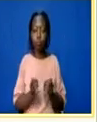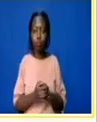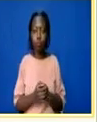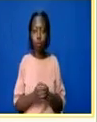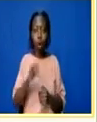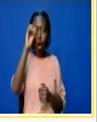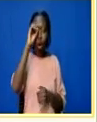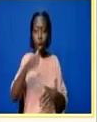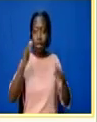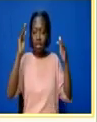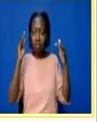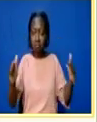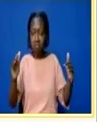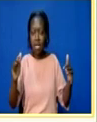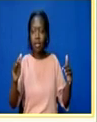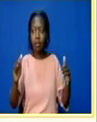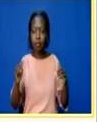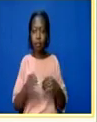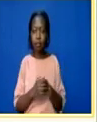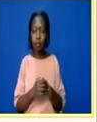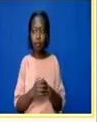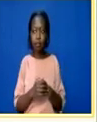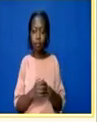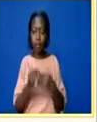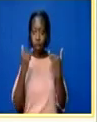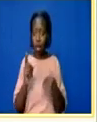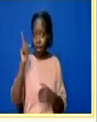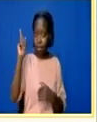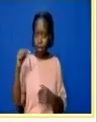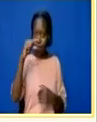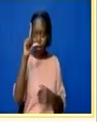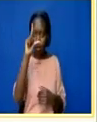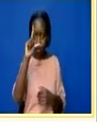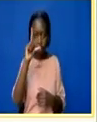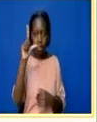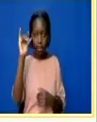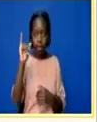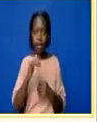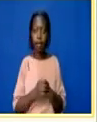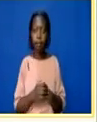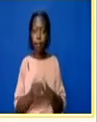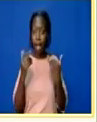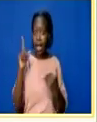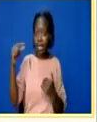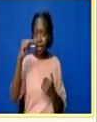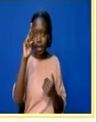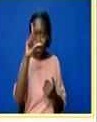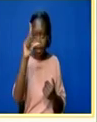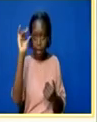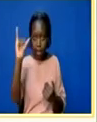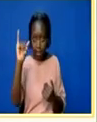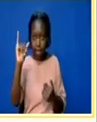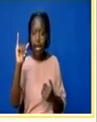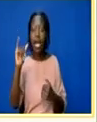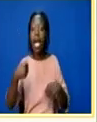We call it gully erosion. Gully erosion occurs when real erosion is not controlled